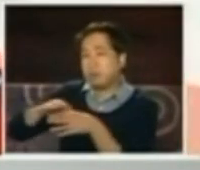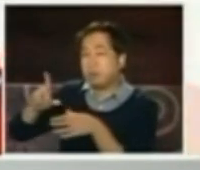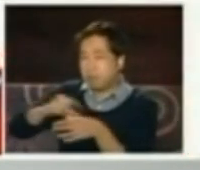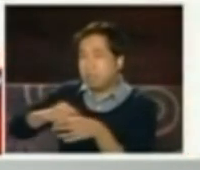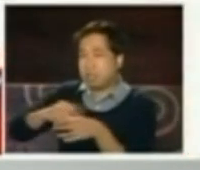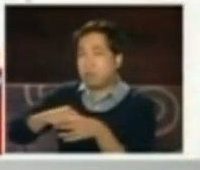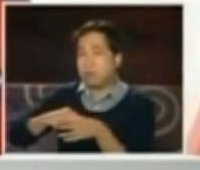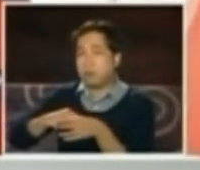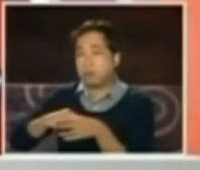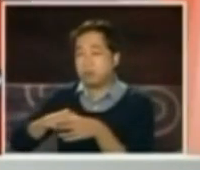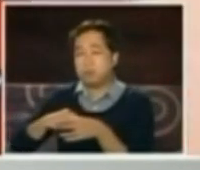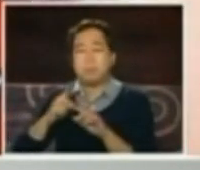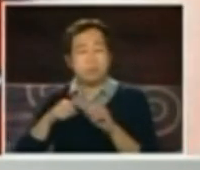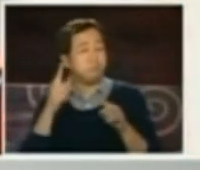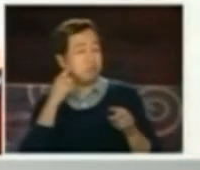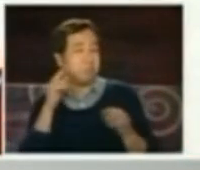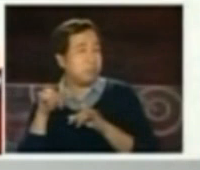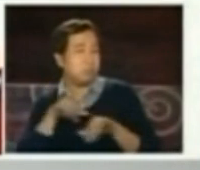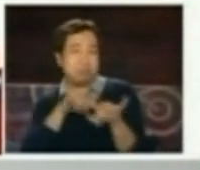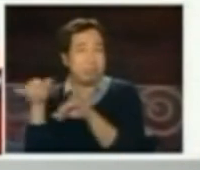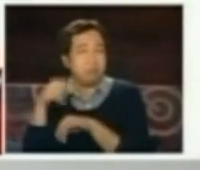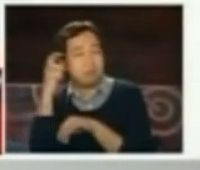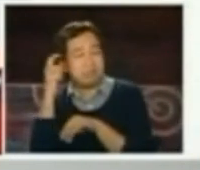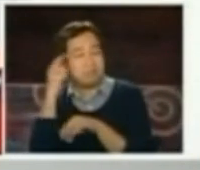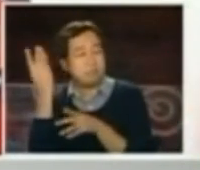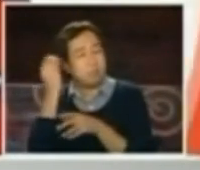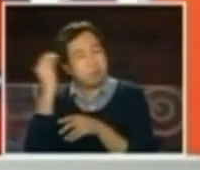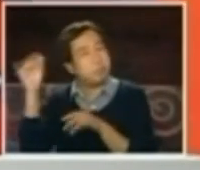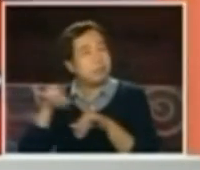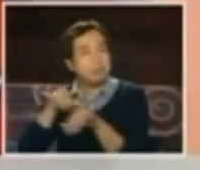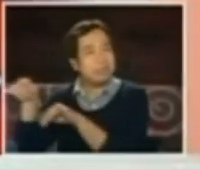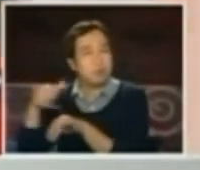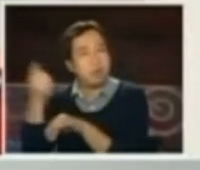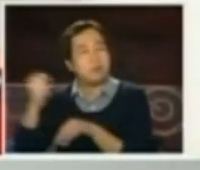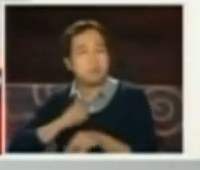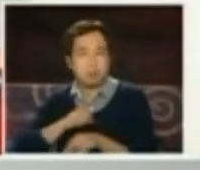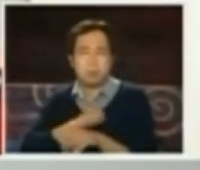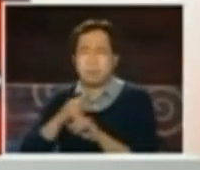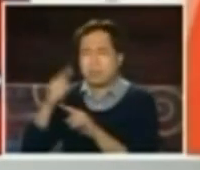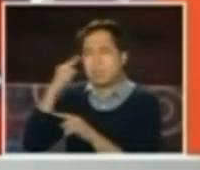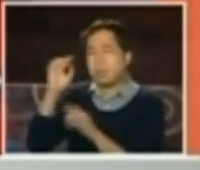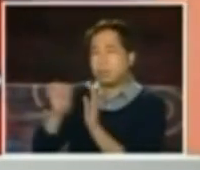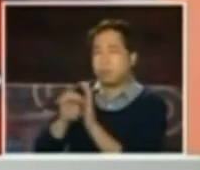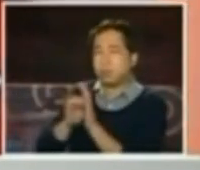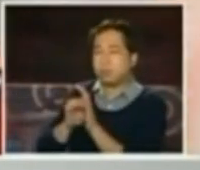more like-minded, so uh-huh. to speak. Apparently. And but did you think that the other issues, peripheral